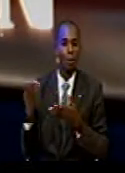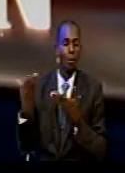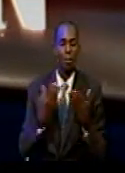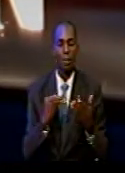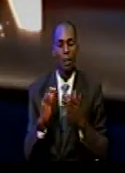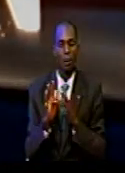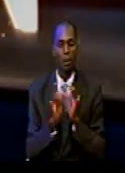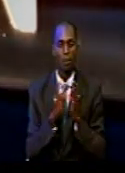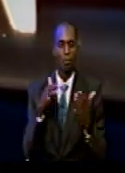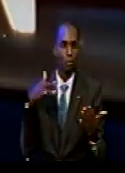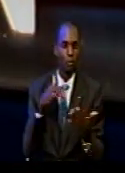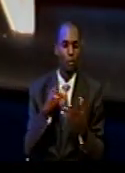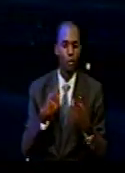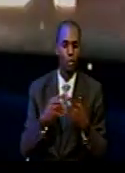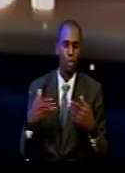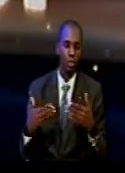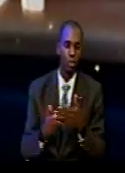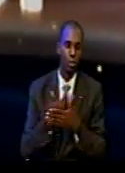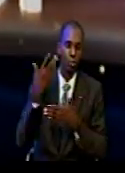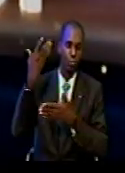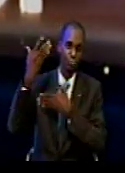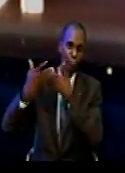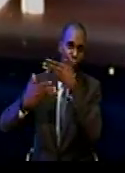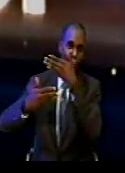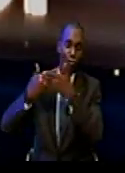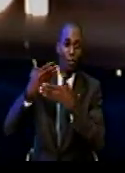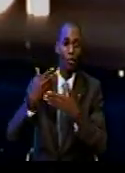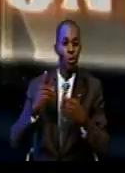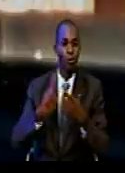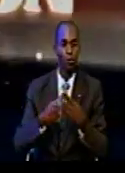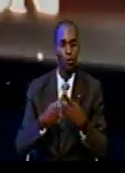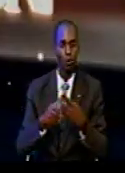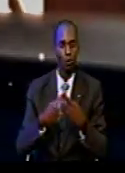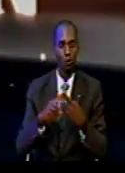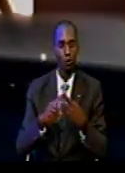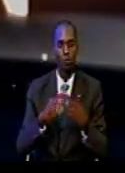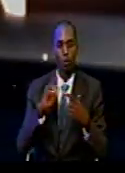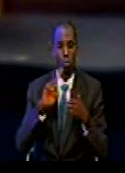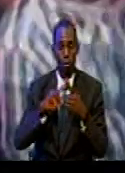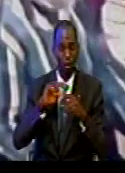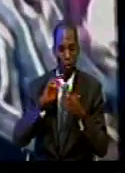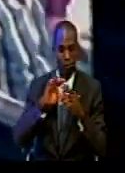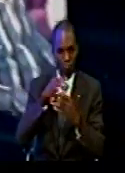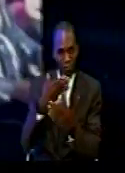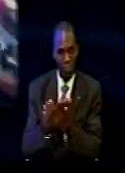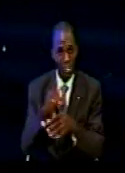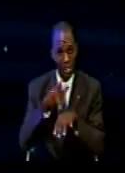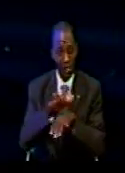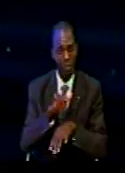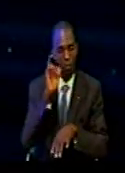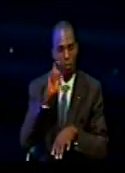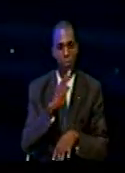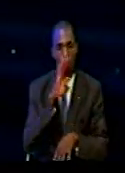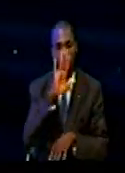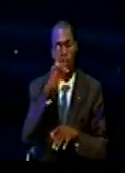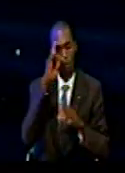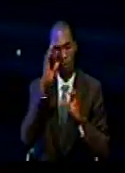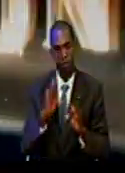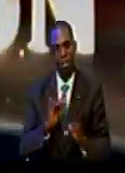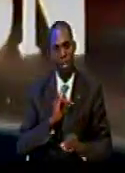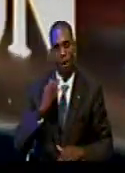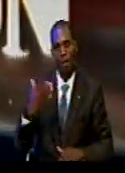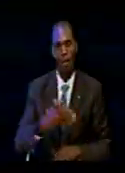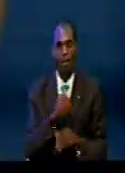A new dimension, bringing the Monday Bible study to a new progression. To attend early must be your